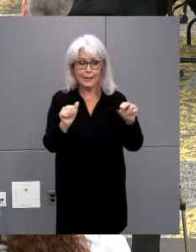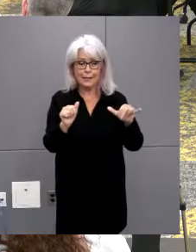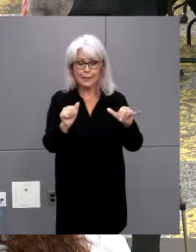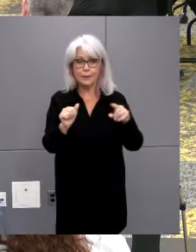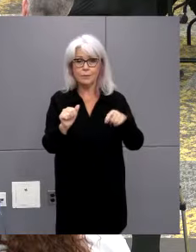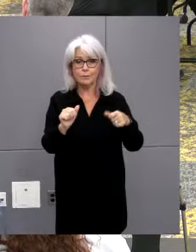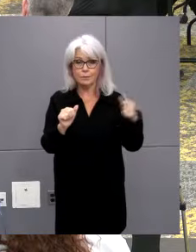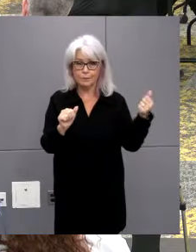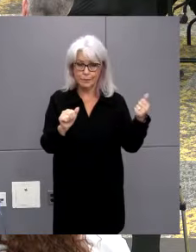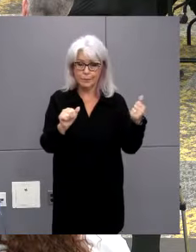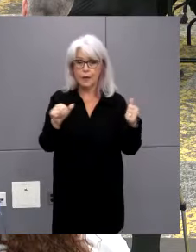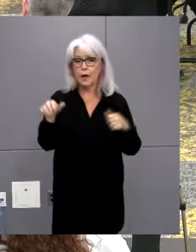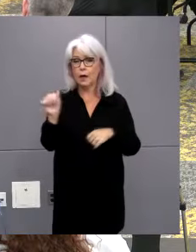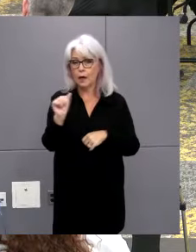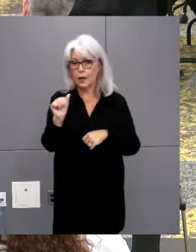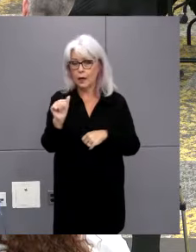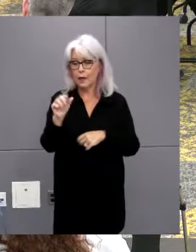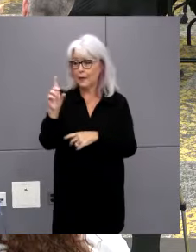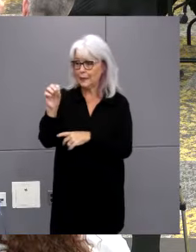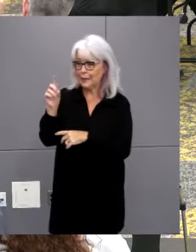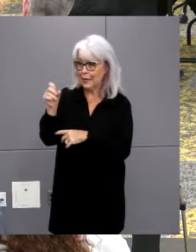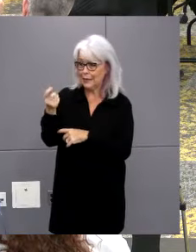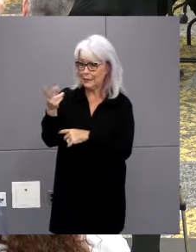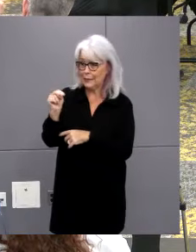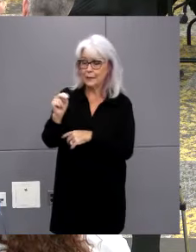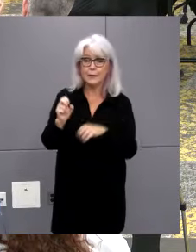Trustee Dodson? Yes.